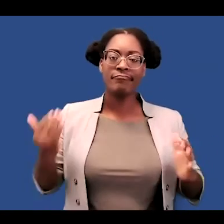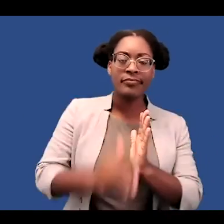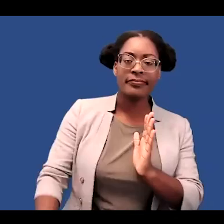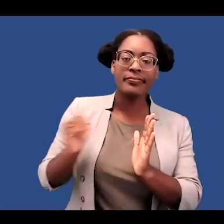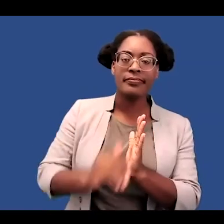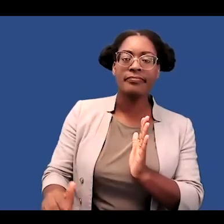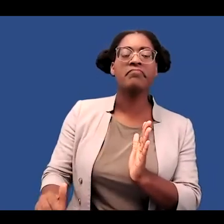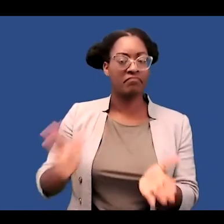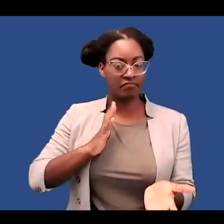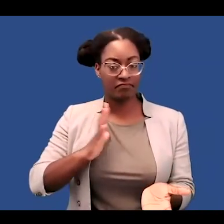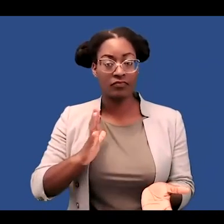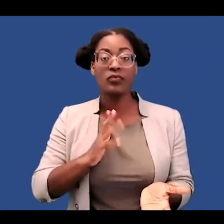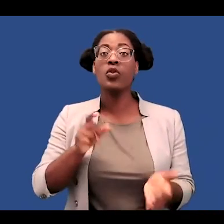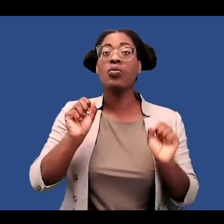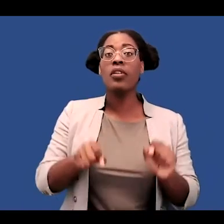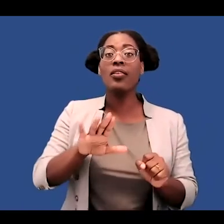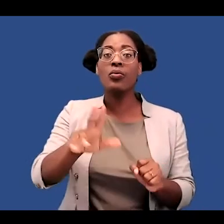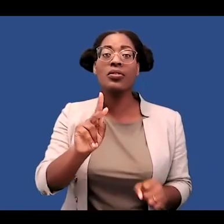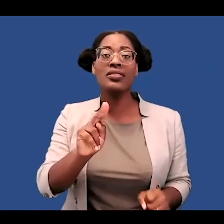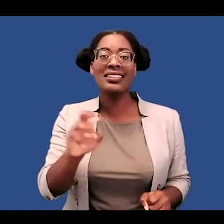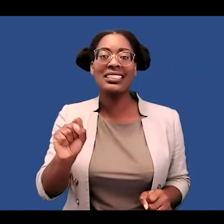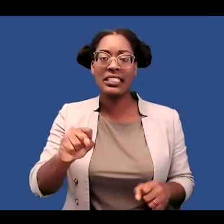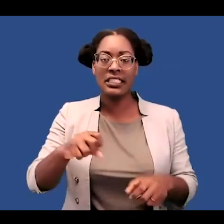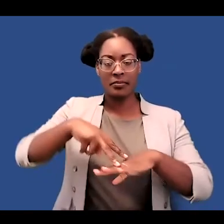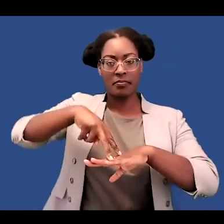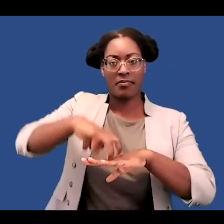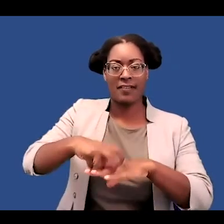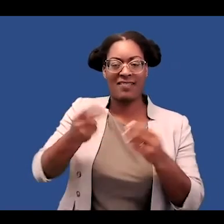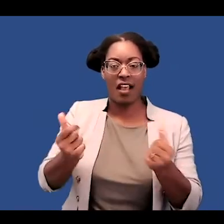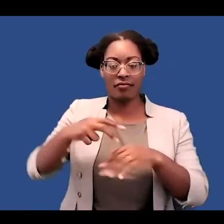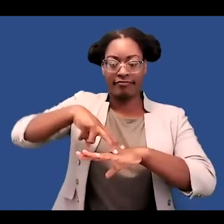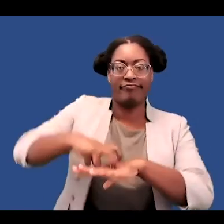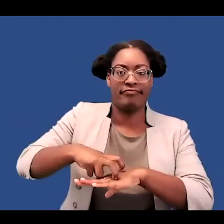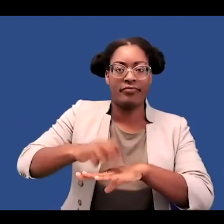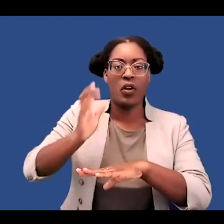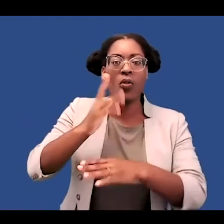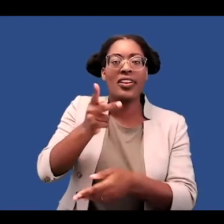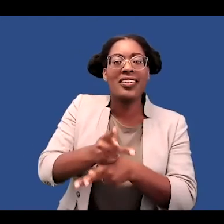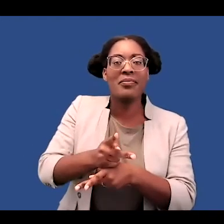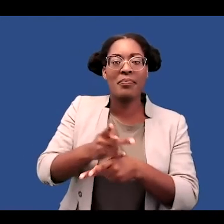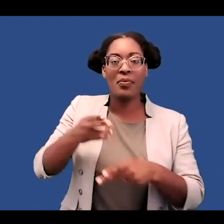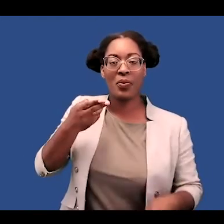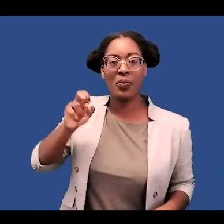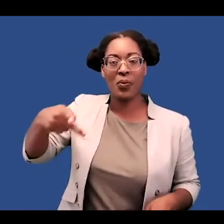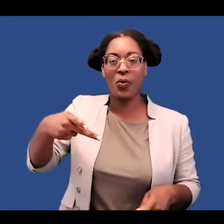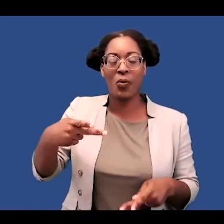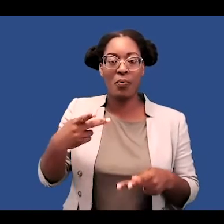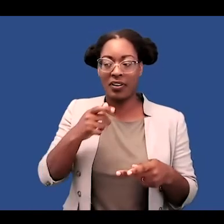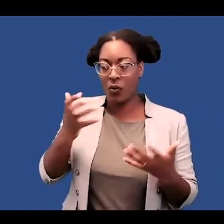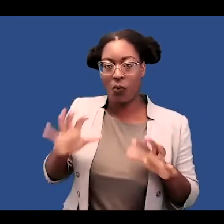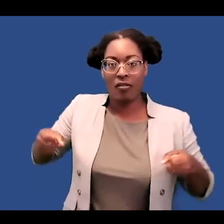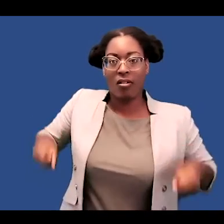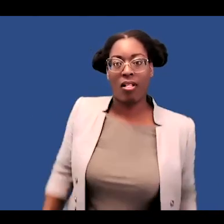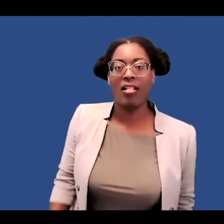while pushing your hips really fast to coax the hoop back up to your waist. Keeping your shoulders back will help keep the hoop